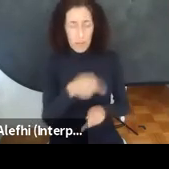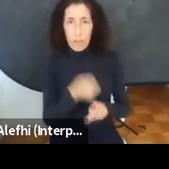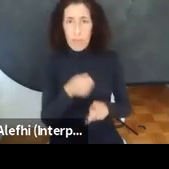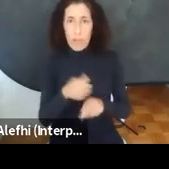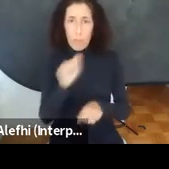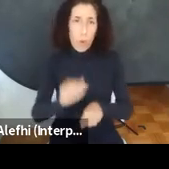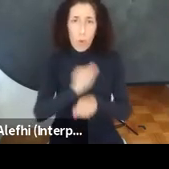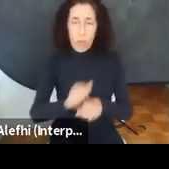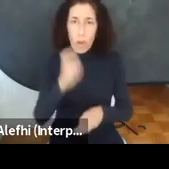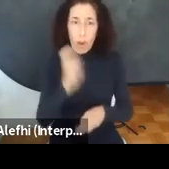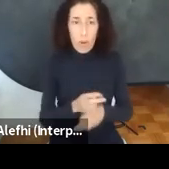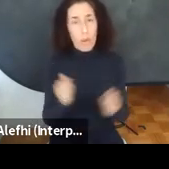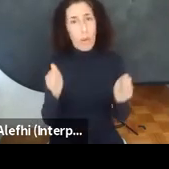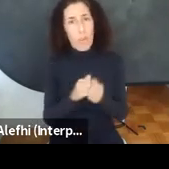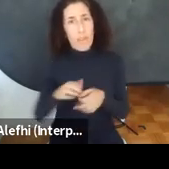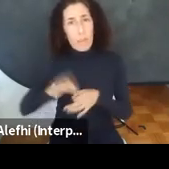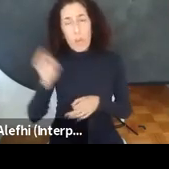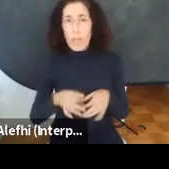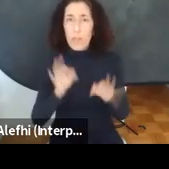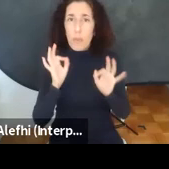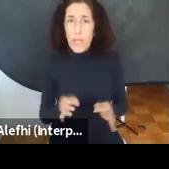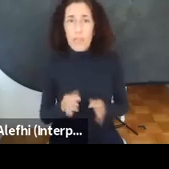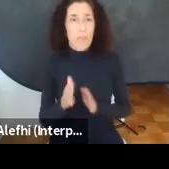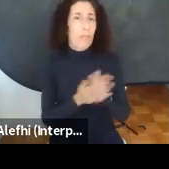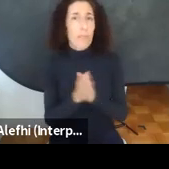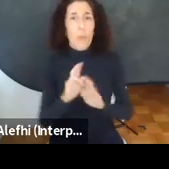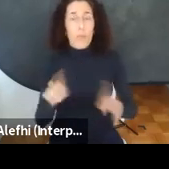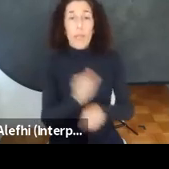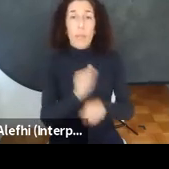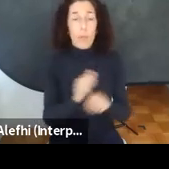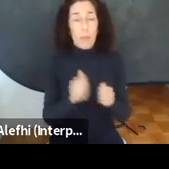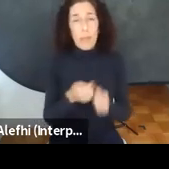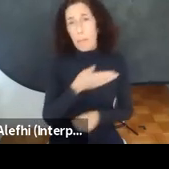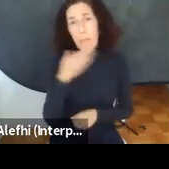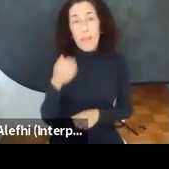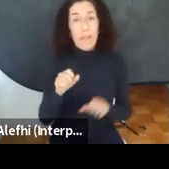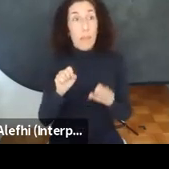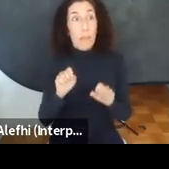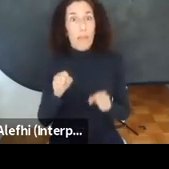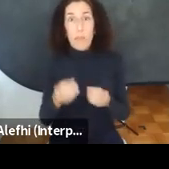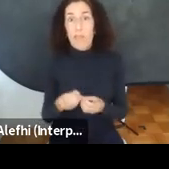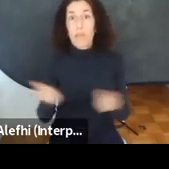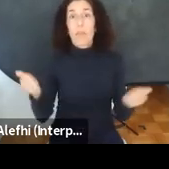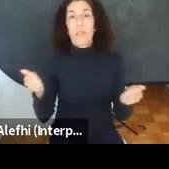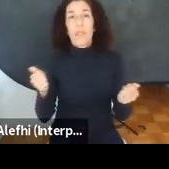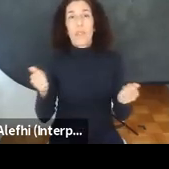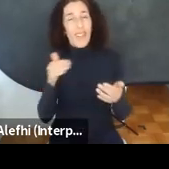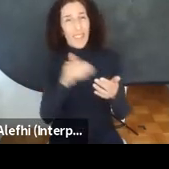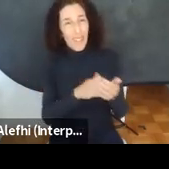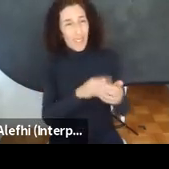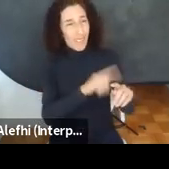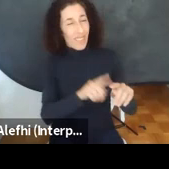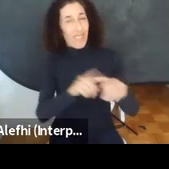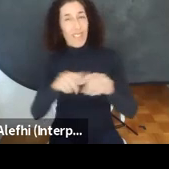is determined, who is going to come up with the best possible solution against all odds and look at it from